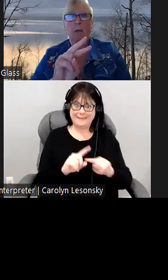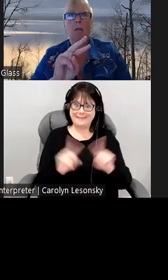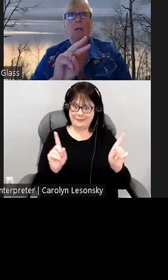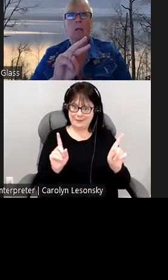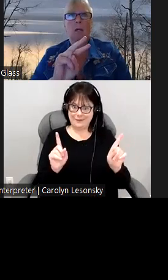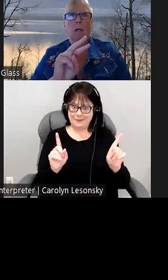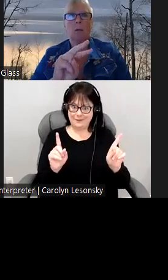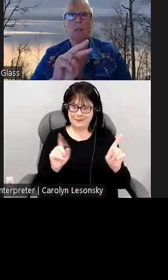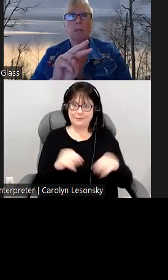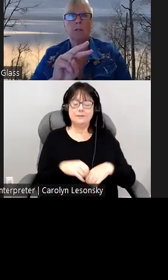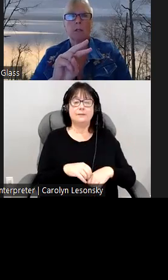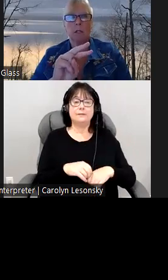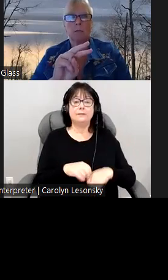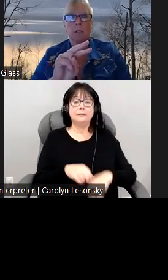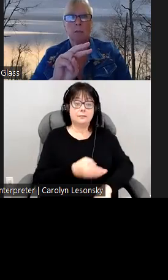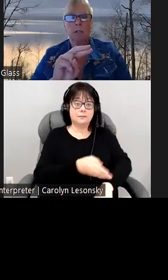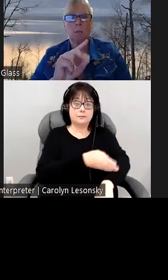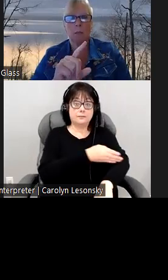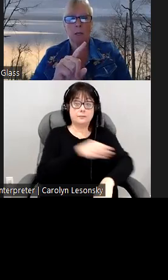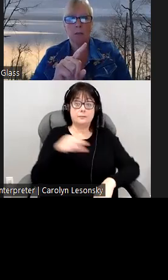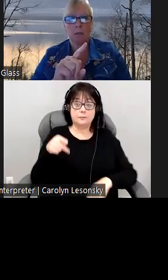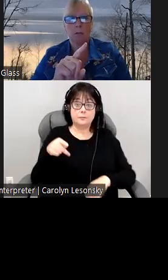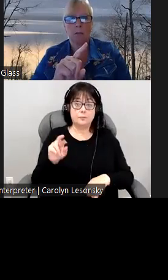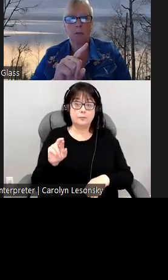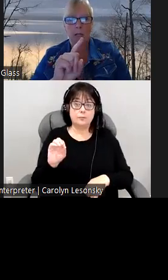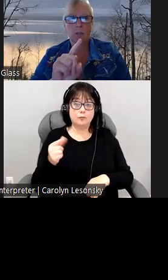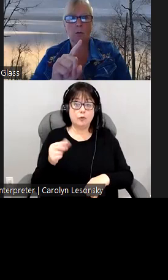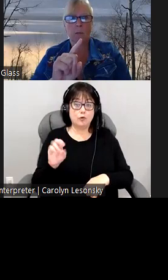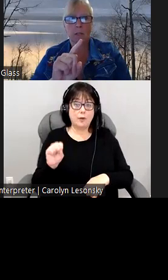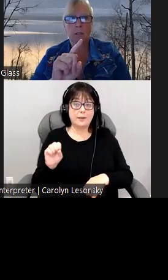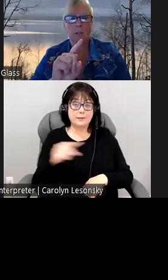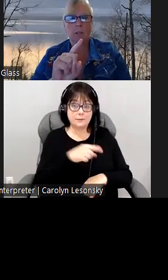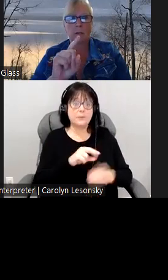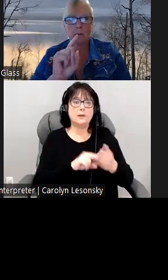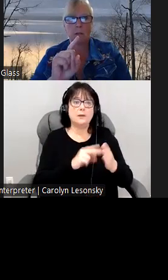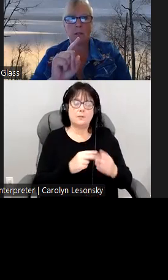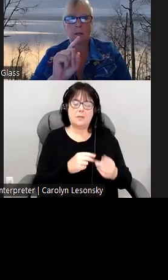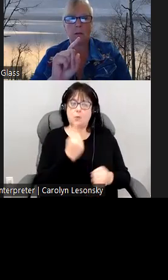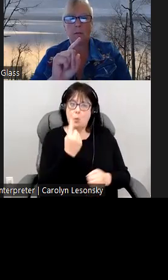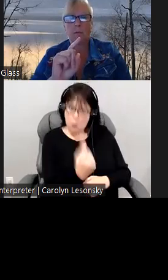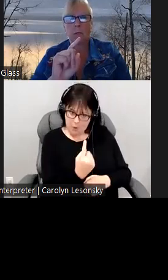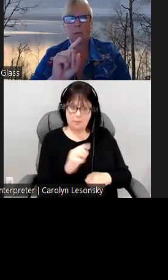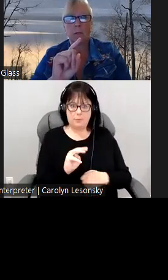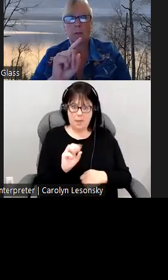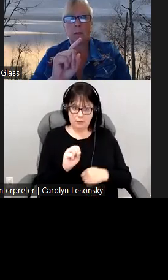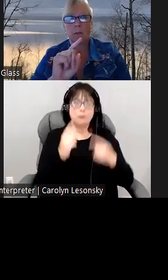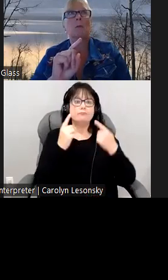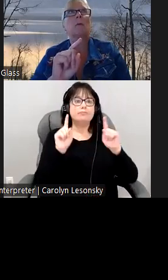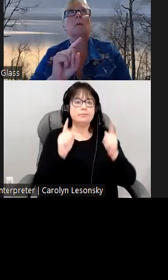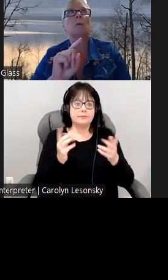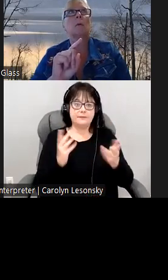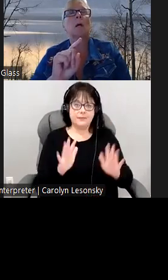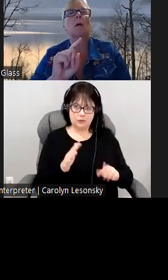of how many learners successfully completed one milestone. That's core measure 4.